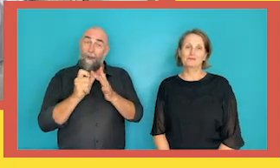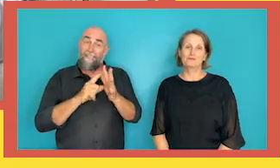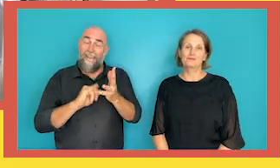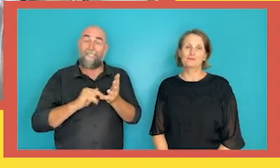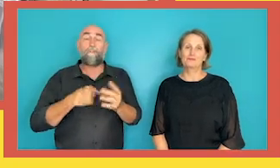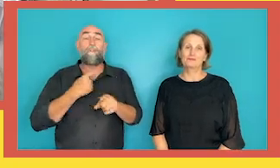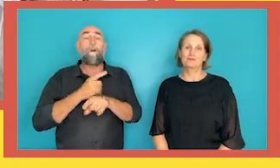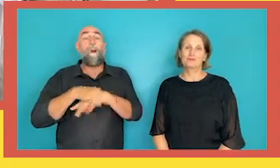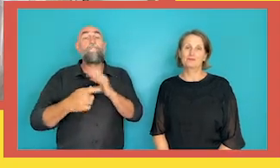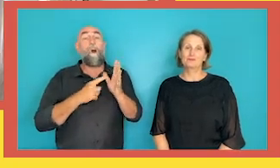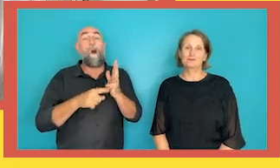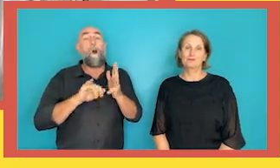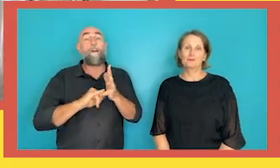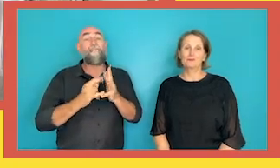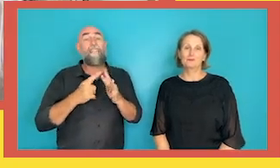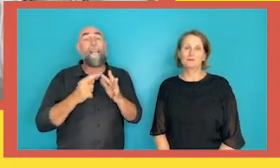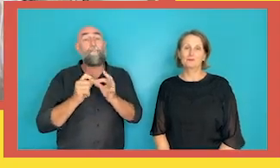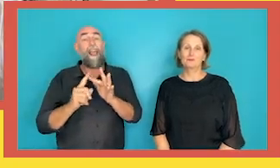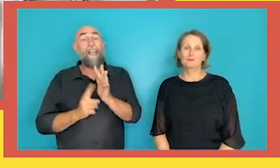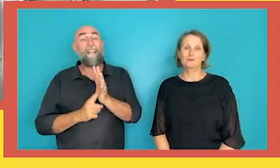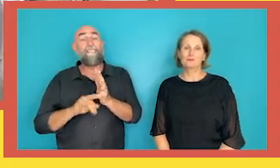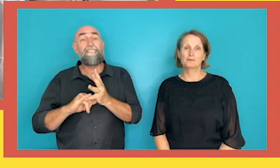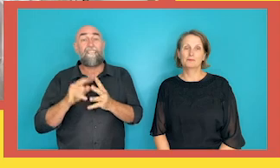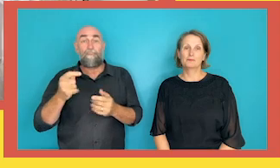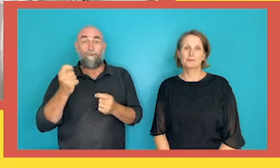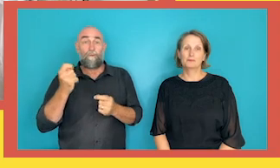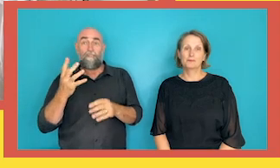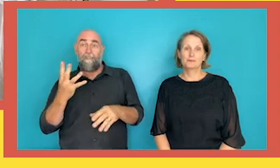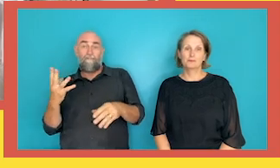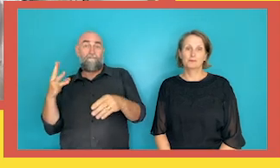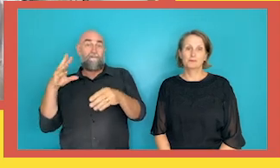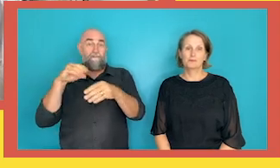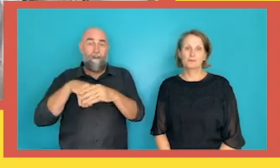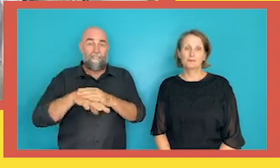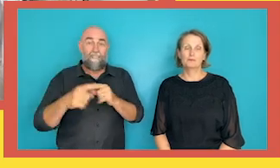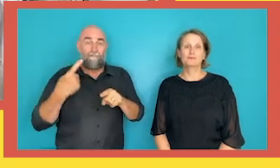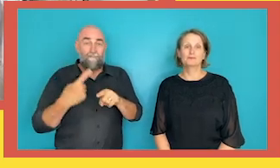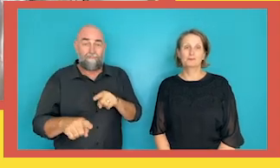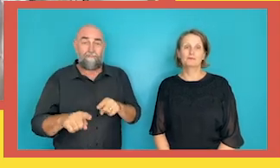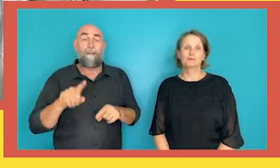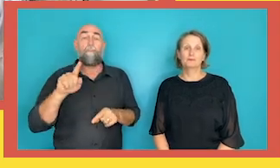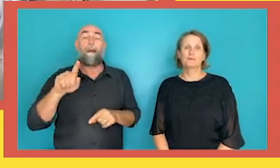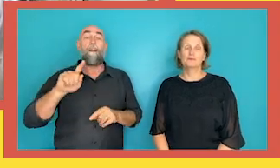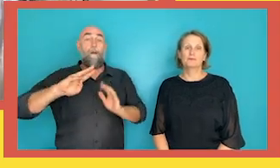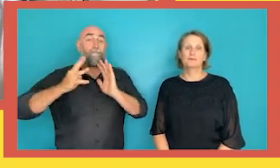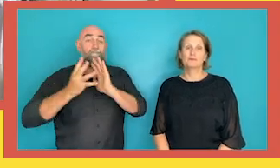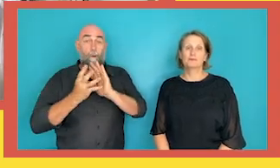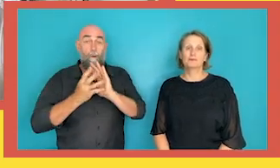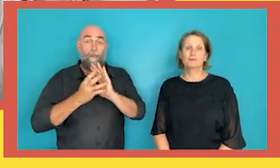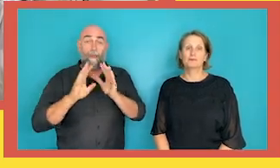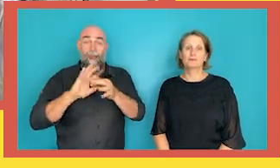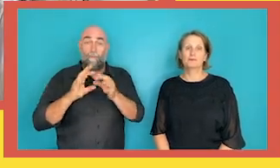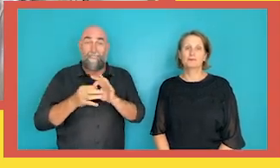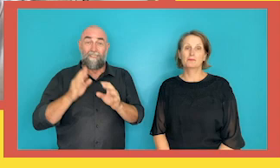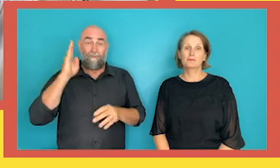pumping up the Aussie Bells. They're on their way to qualify for a spot for the Paris 2024 Games, for their fourth Paralympic Games in a row.